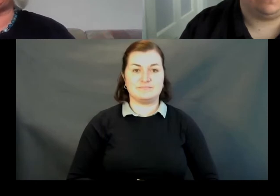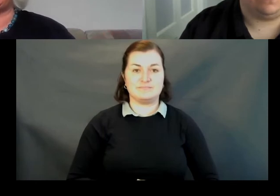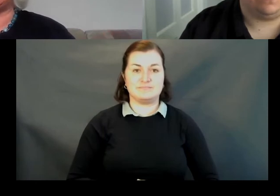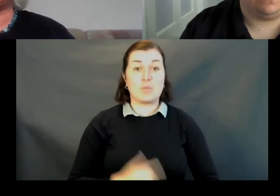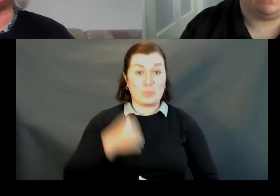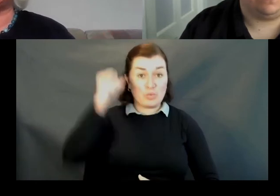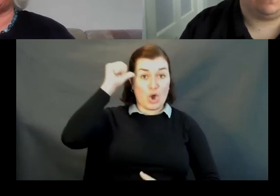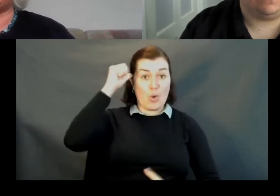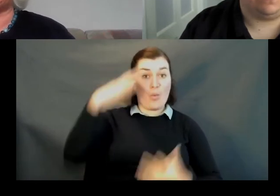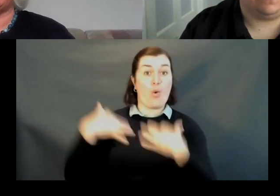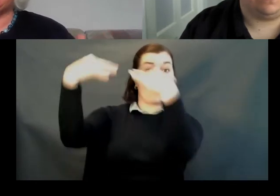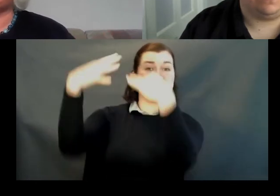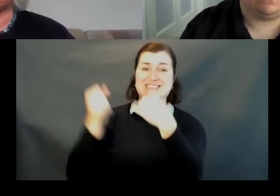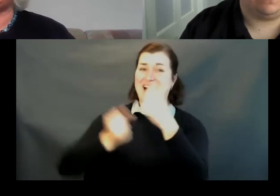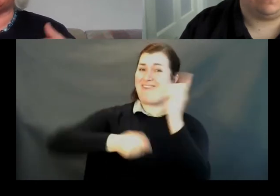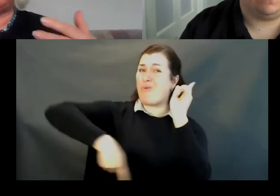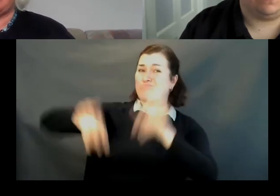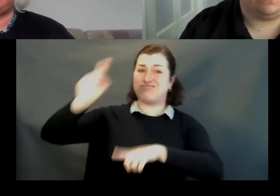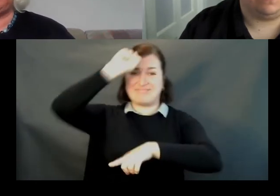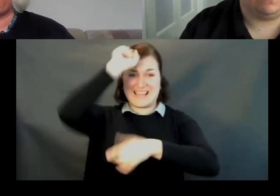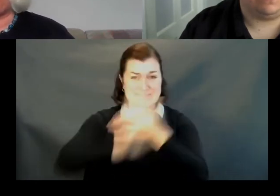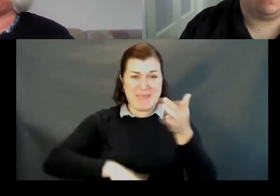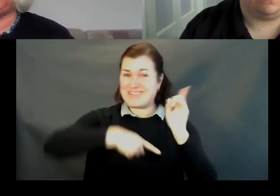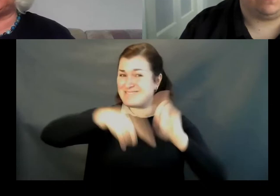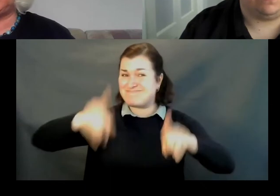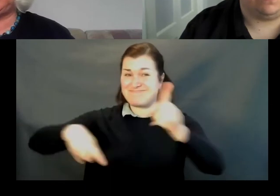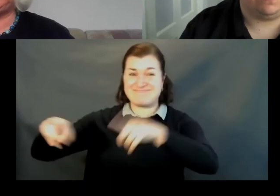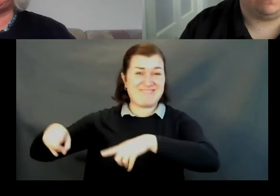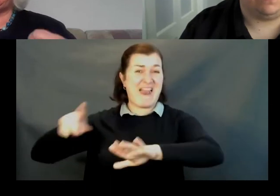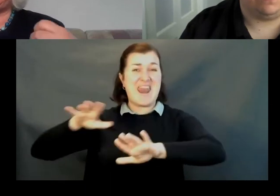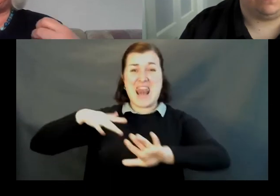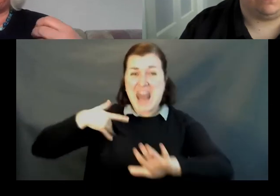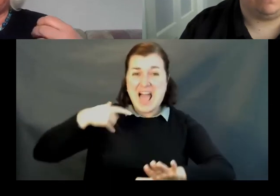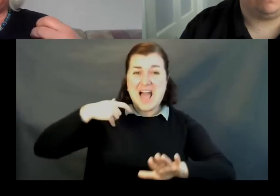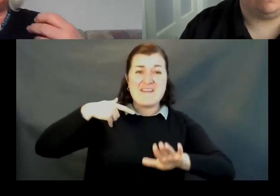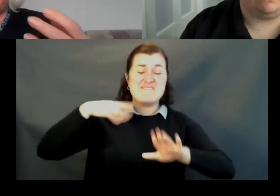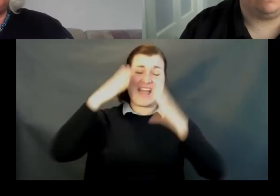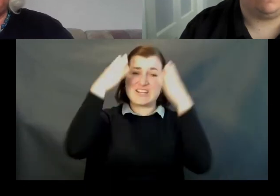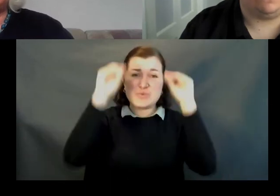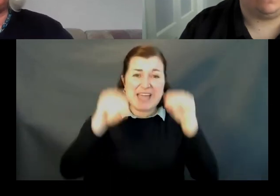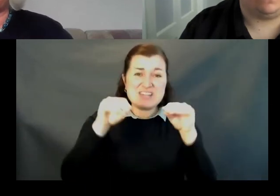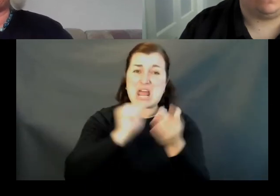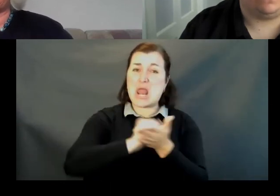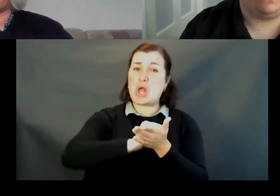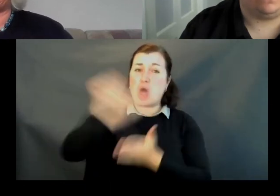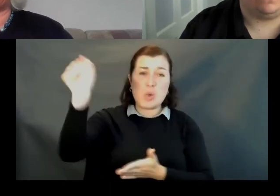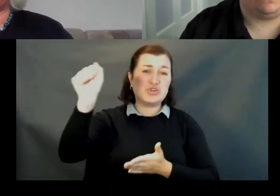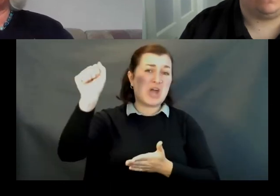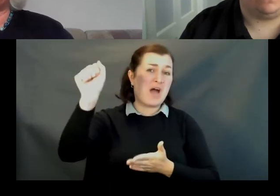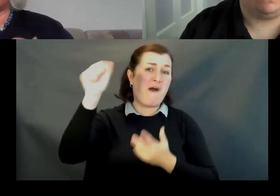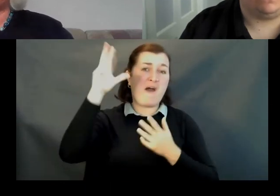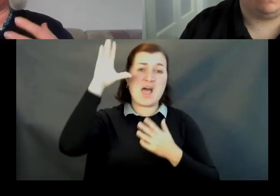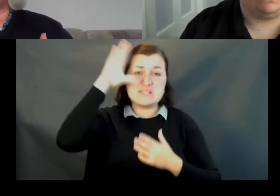different experiences of life, of education, of culture, of sight loss. They may